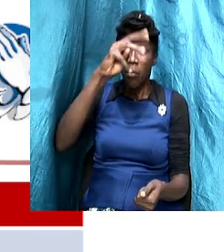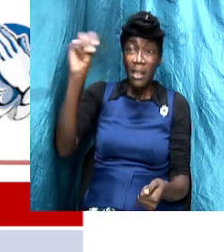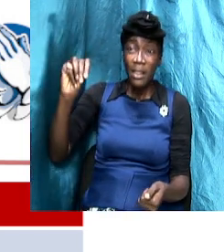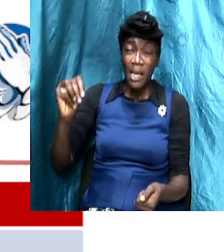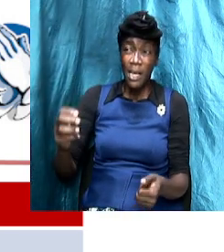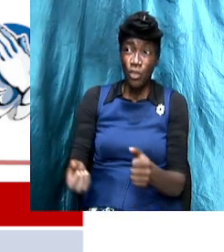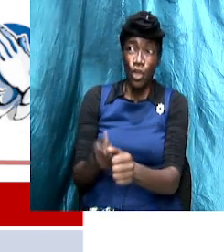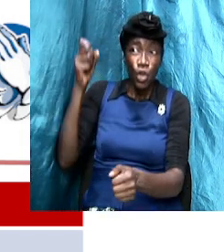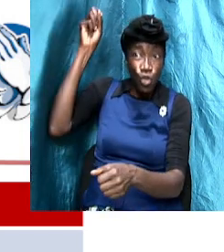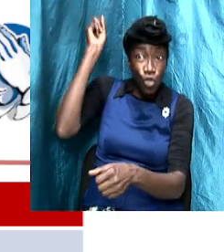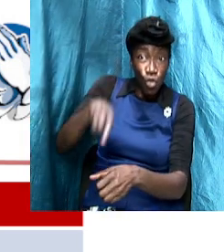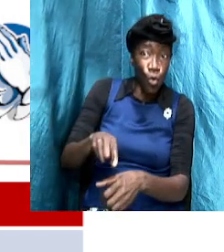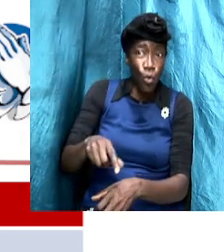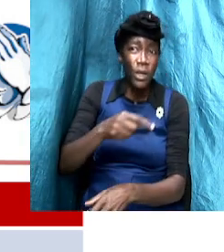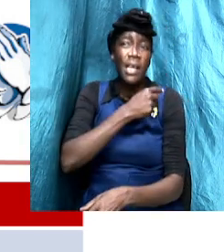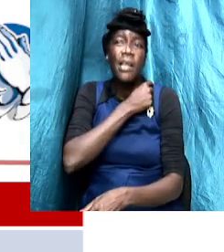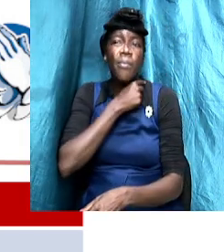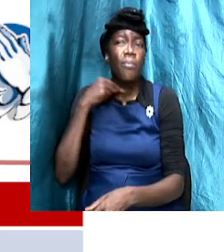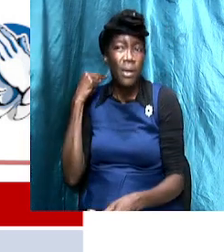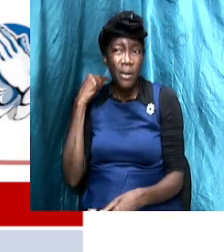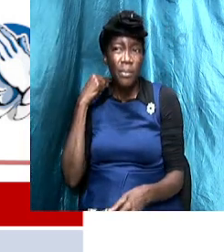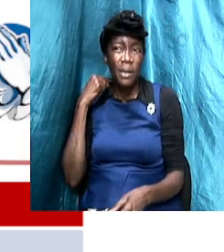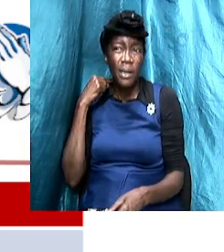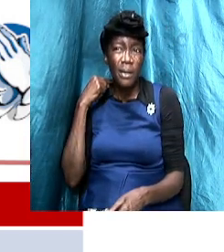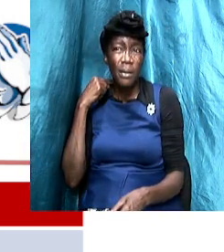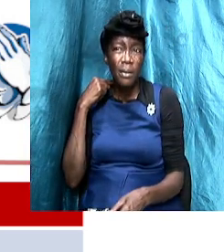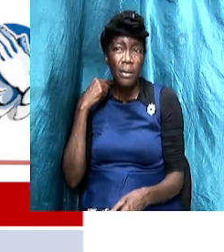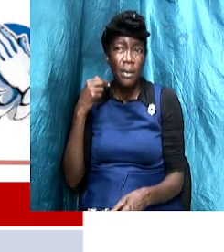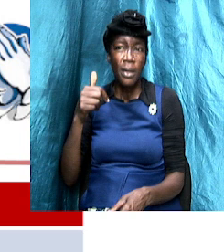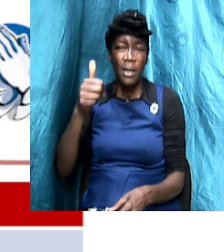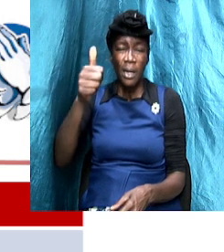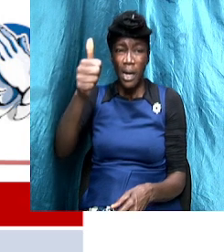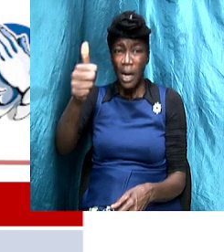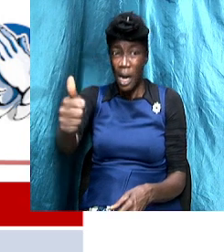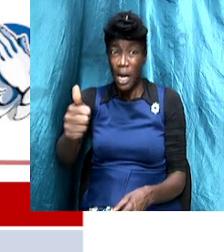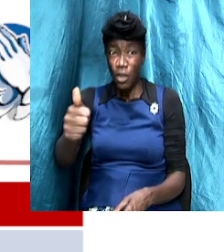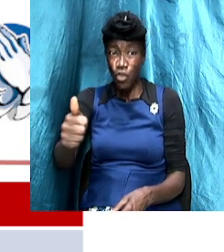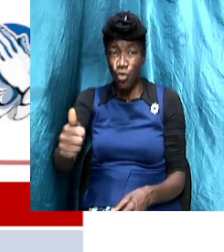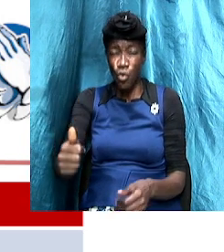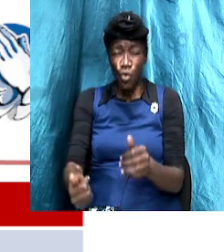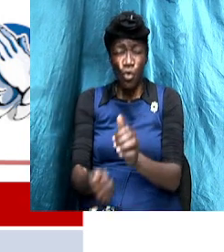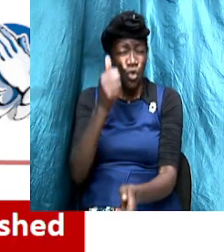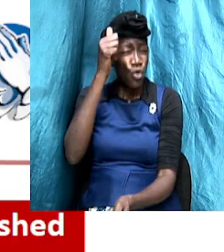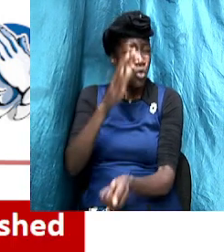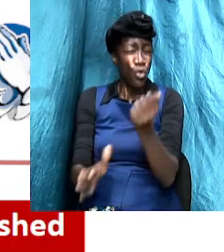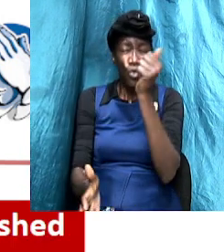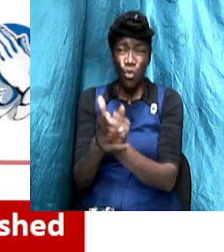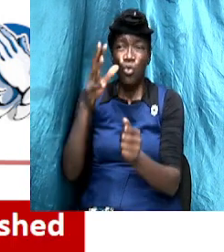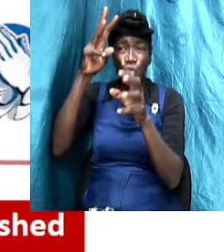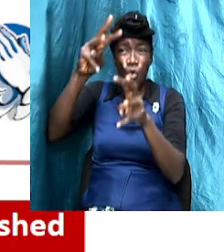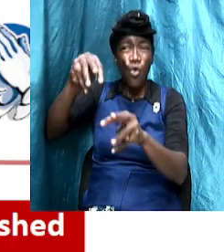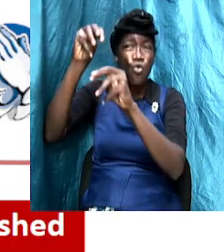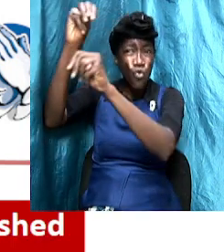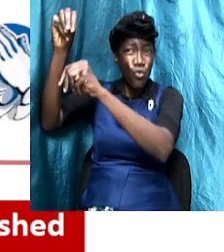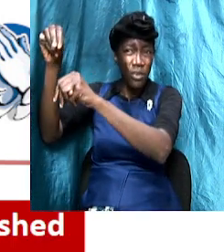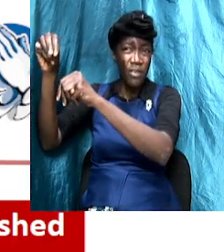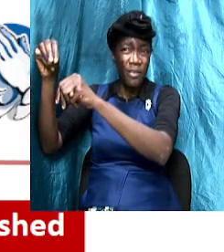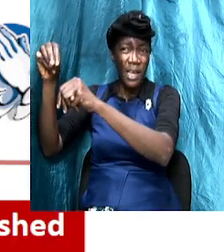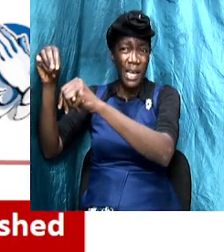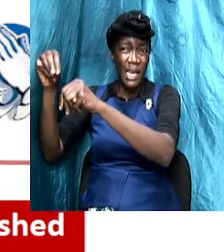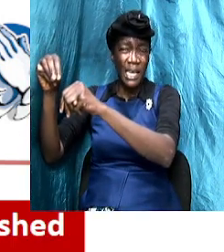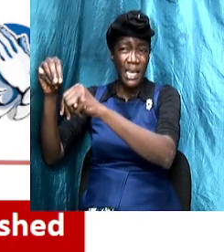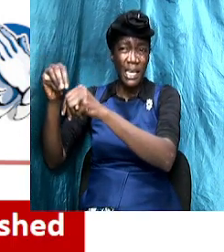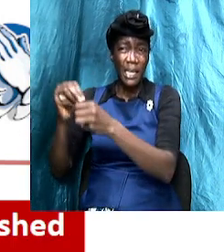beheaded. Andrew was crucified. Luke was hanged on an olive tree.